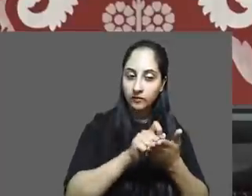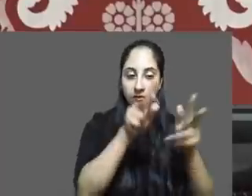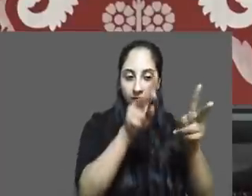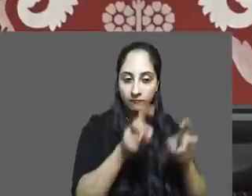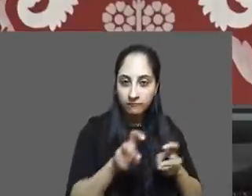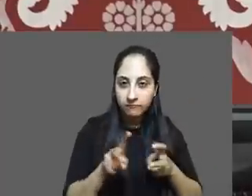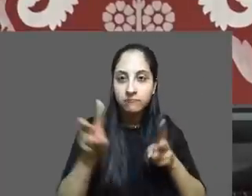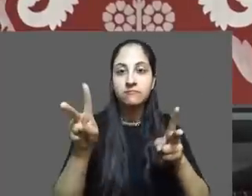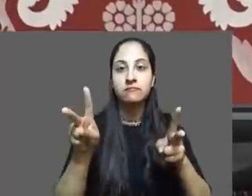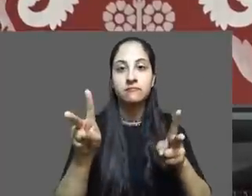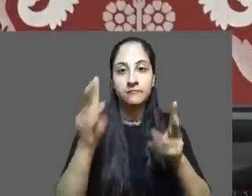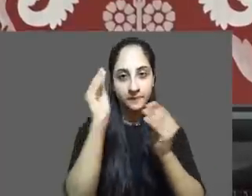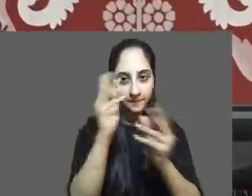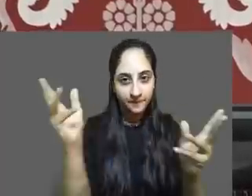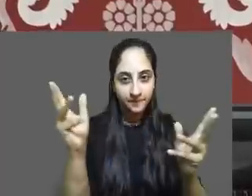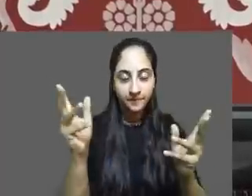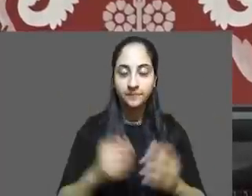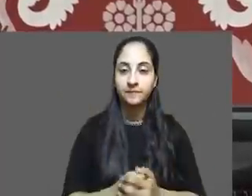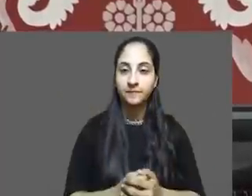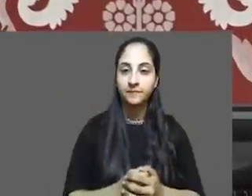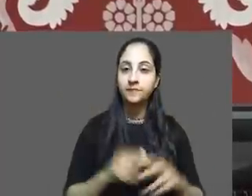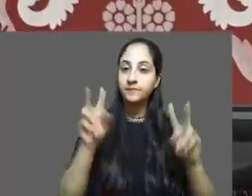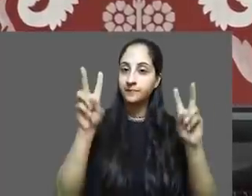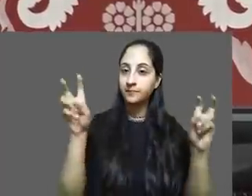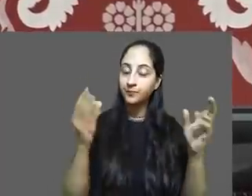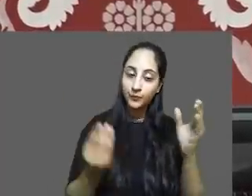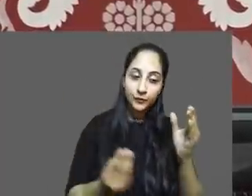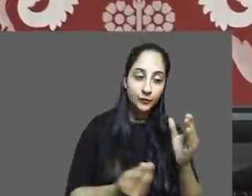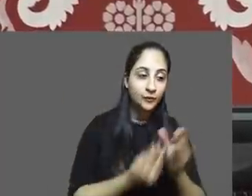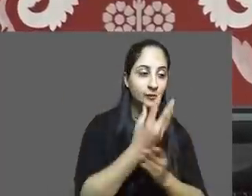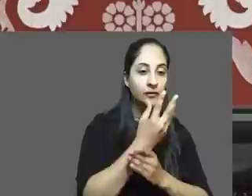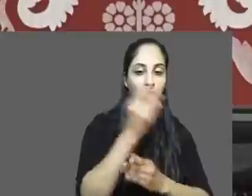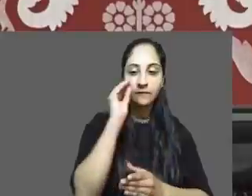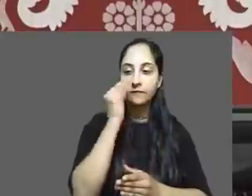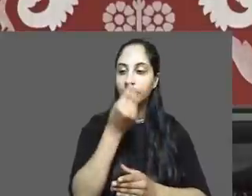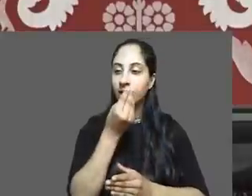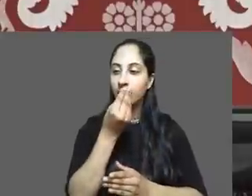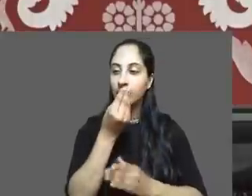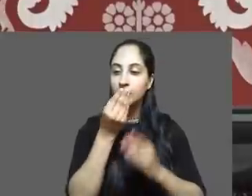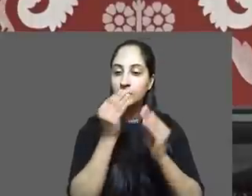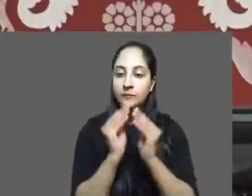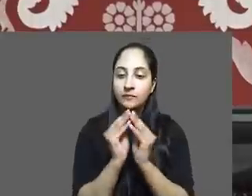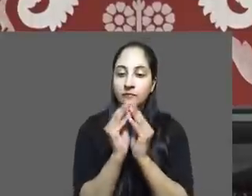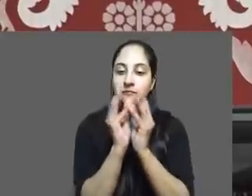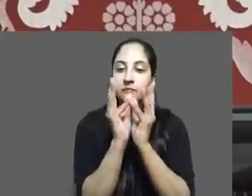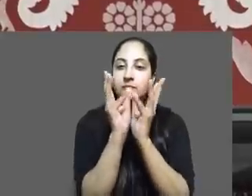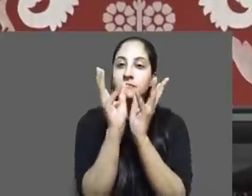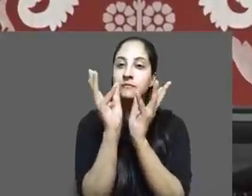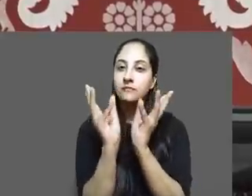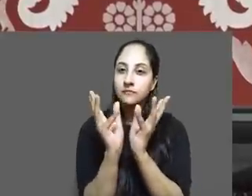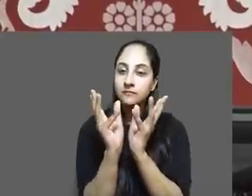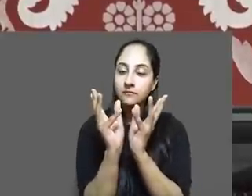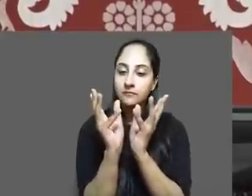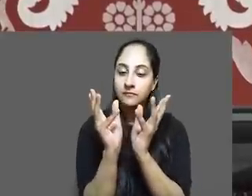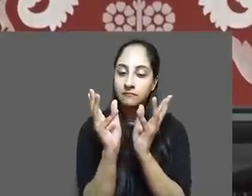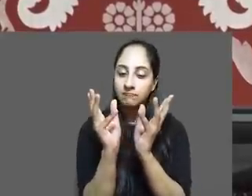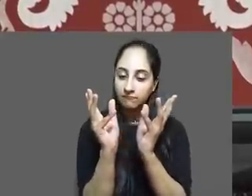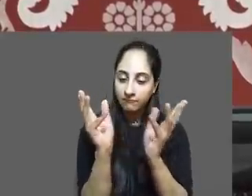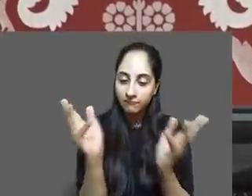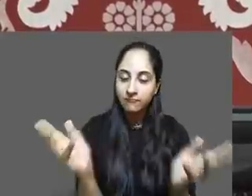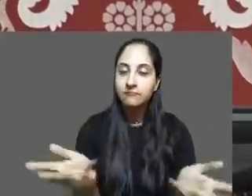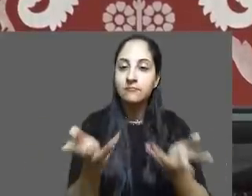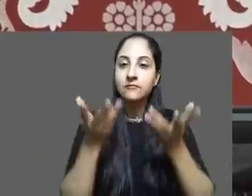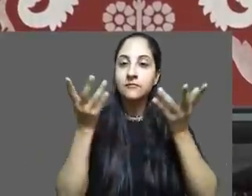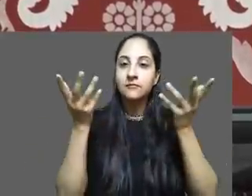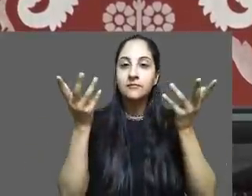believe capture the spirit of this occasion. Spring and all its flowers now joyously break their